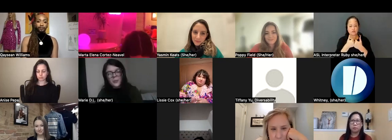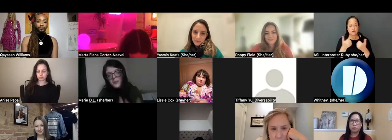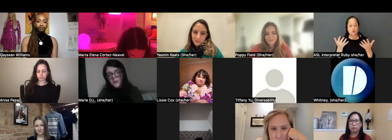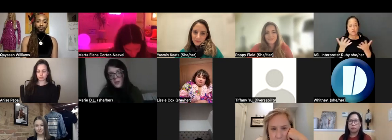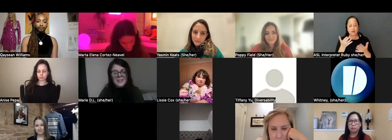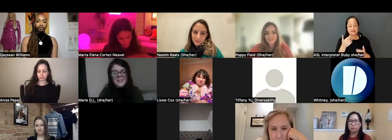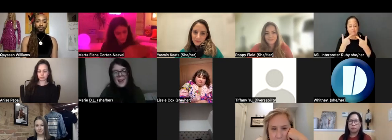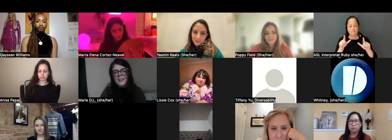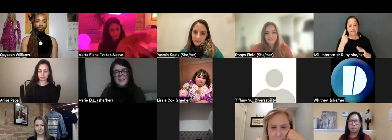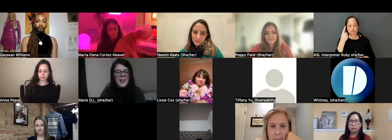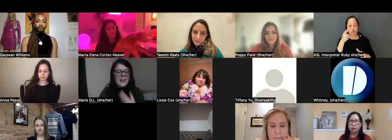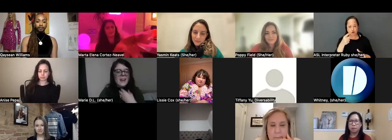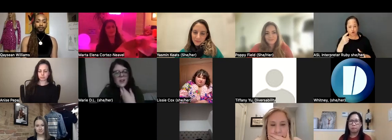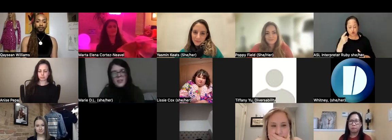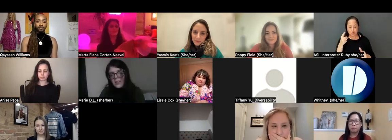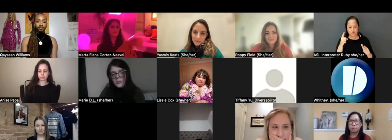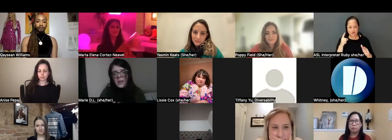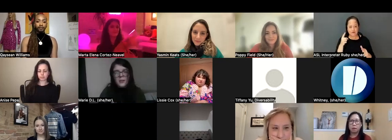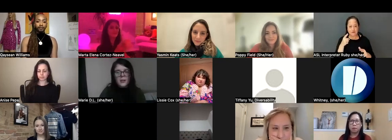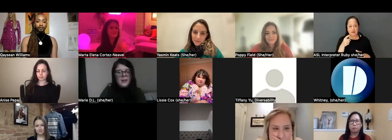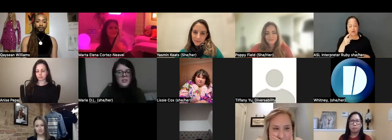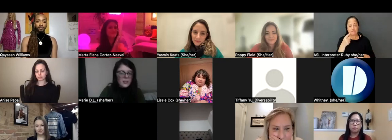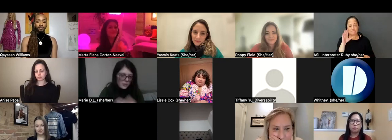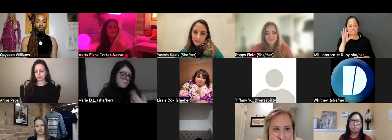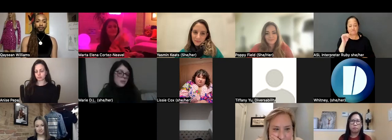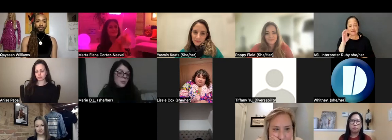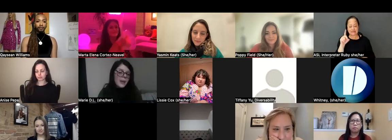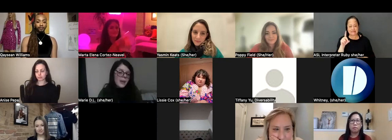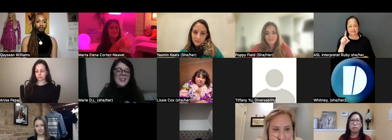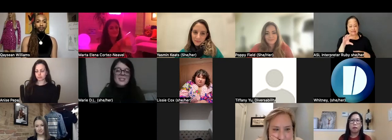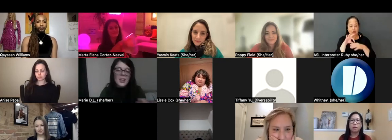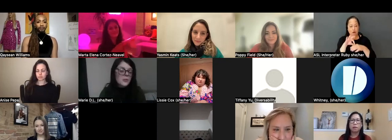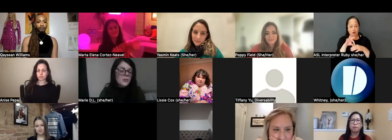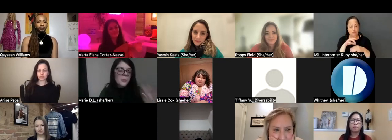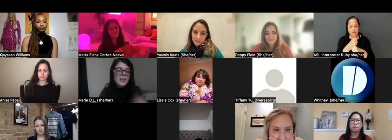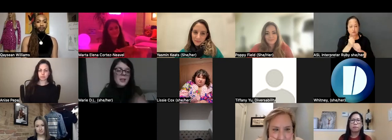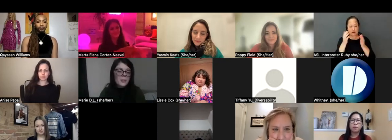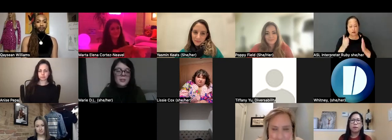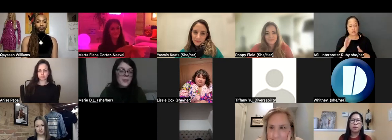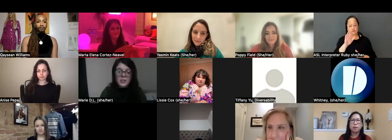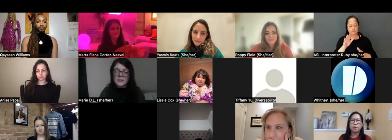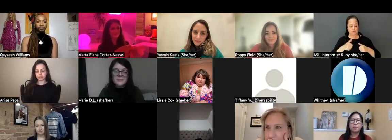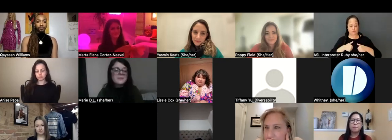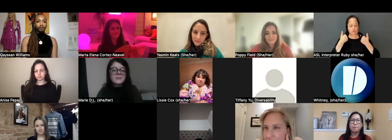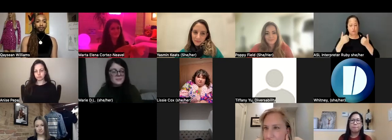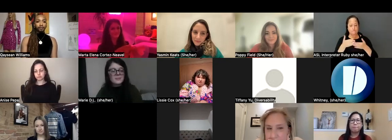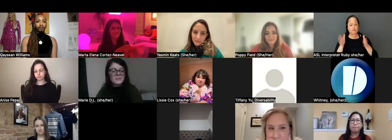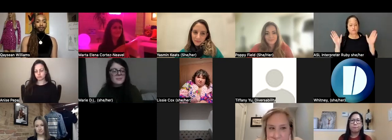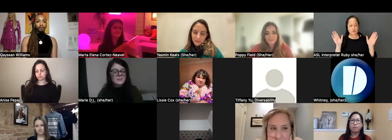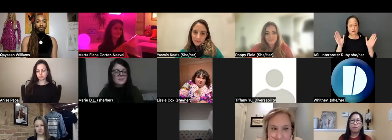one you face as a content creator and just in your life as general when it comes to fashion.